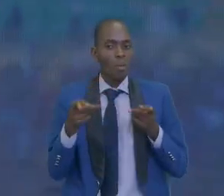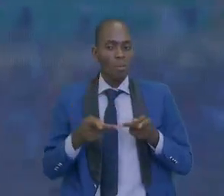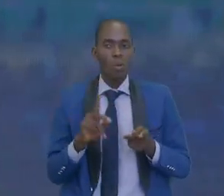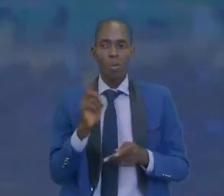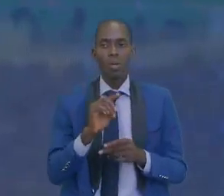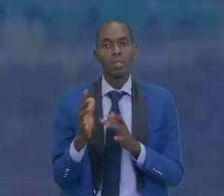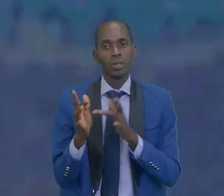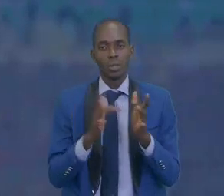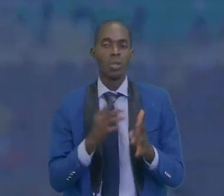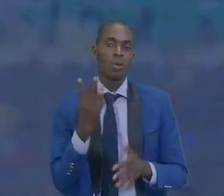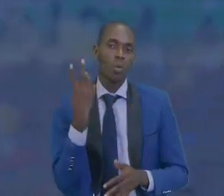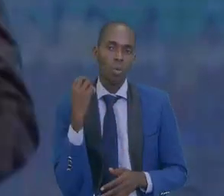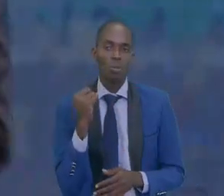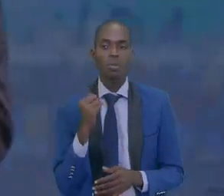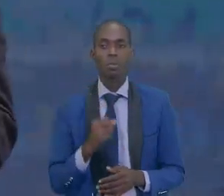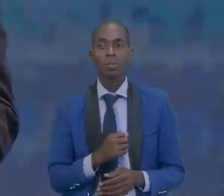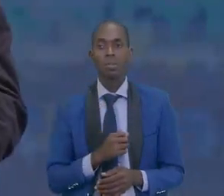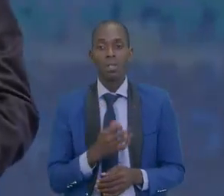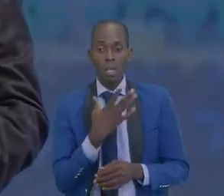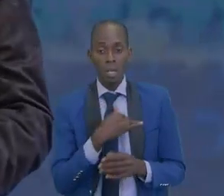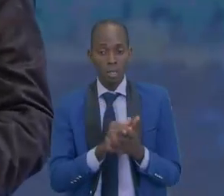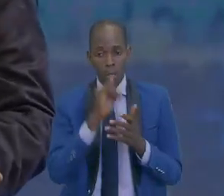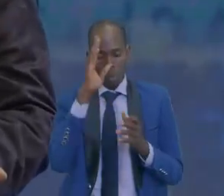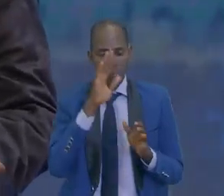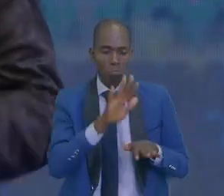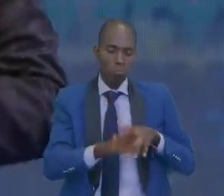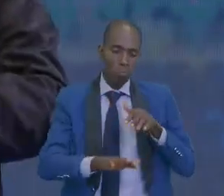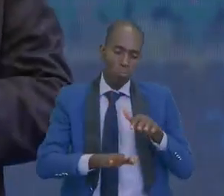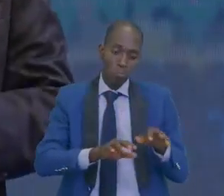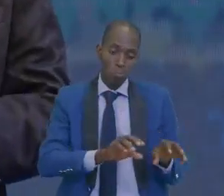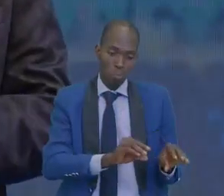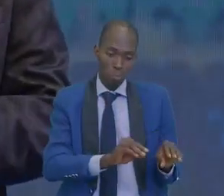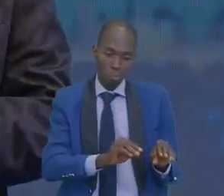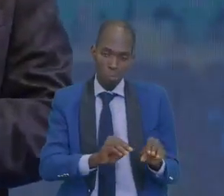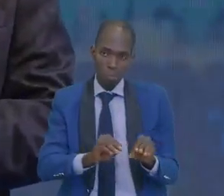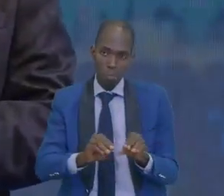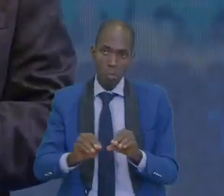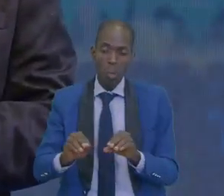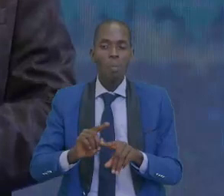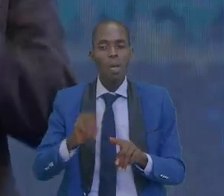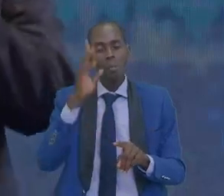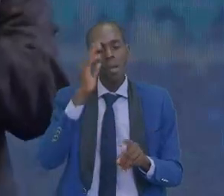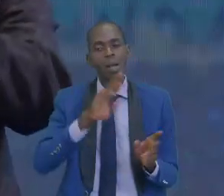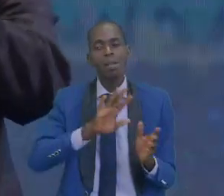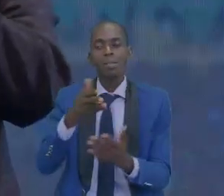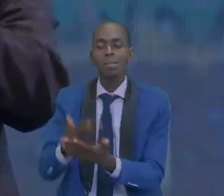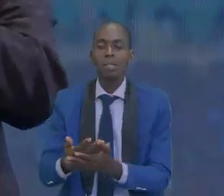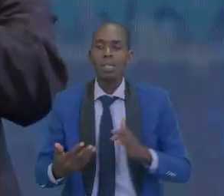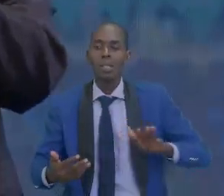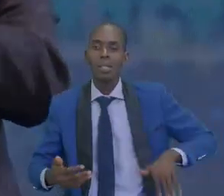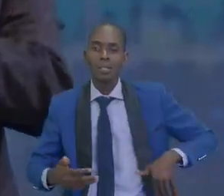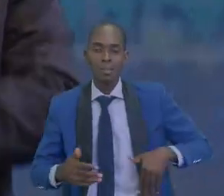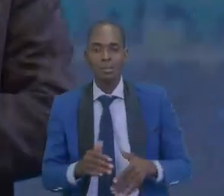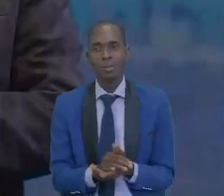was. And he came. But he came late. They